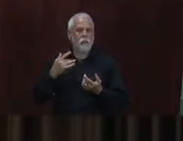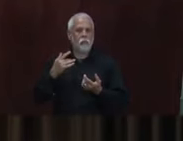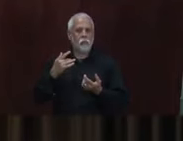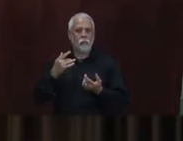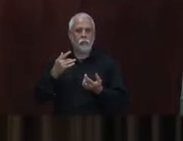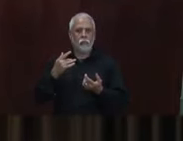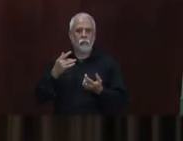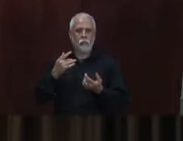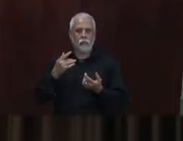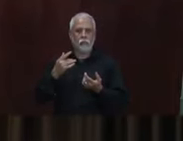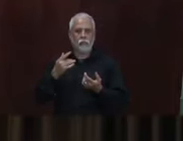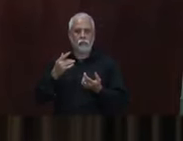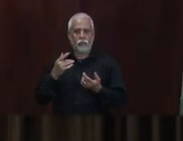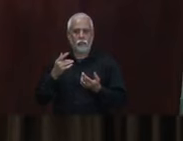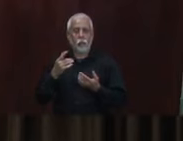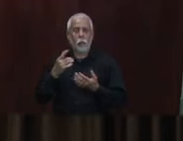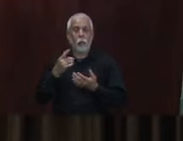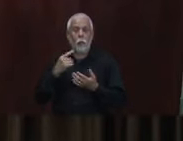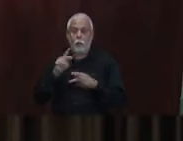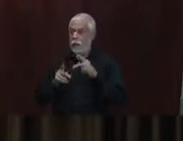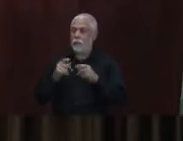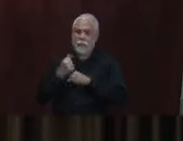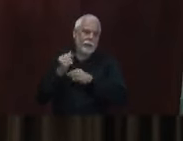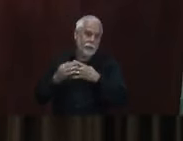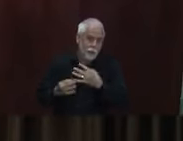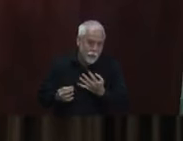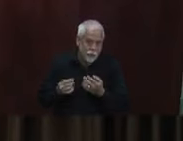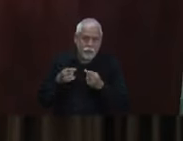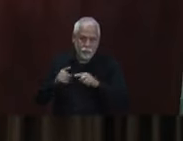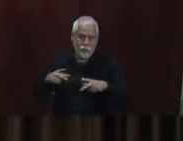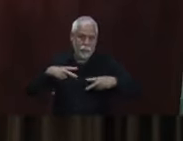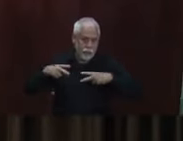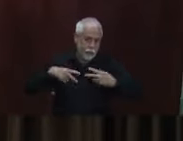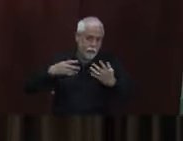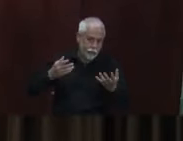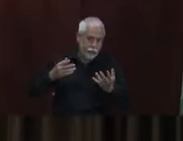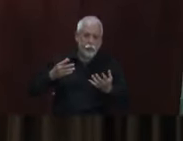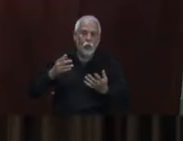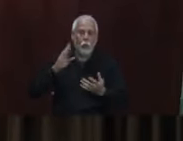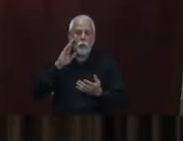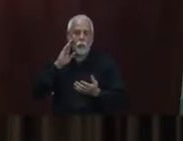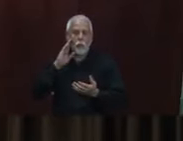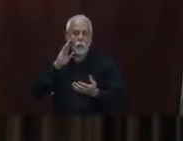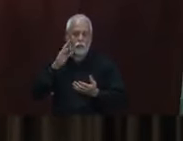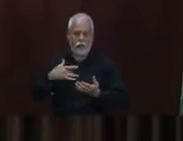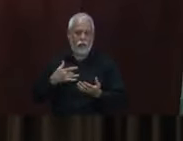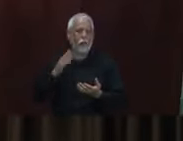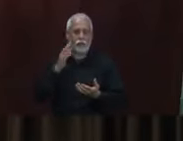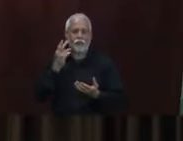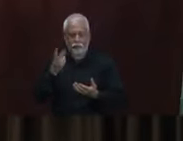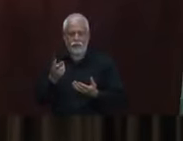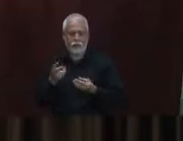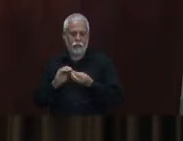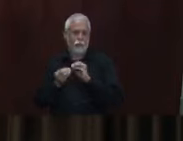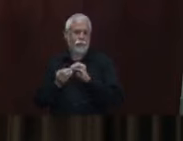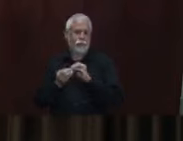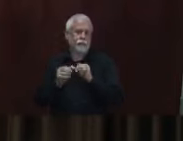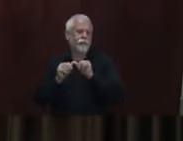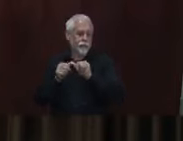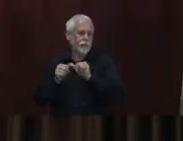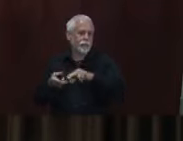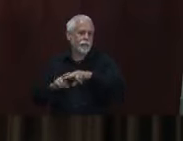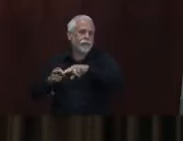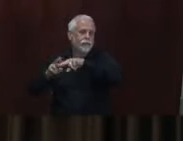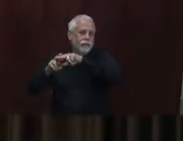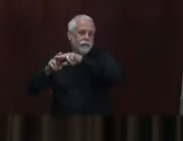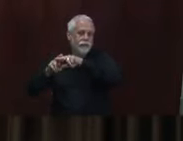based on what choices people make during the holidays, we are likely to see cases continue to increase